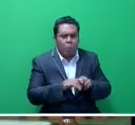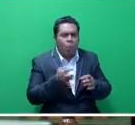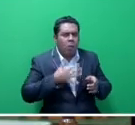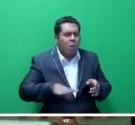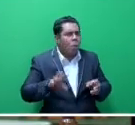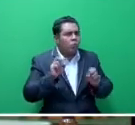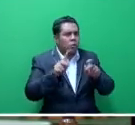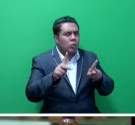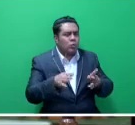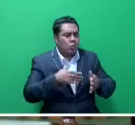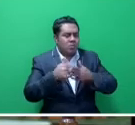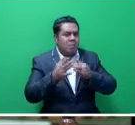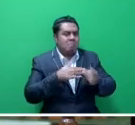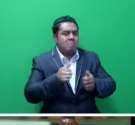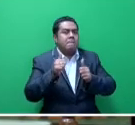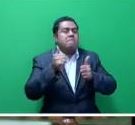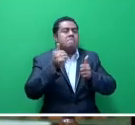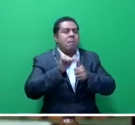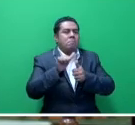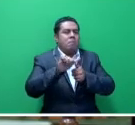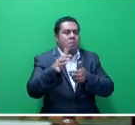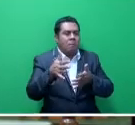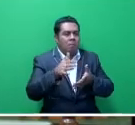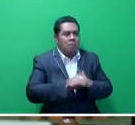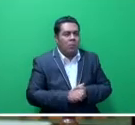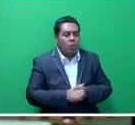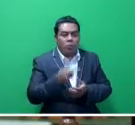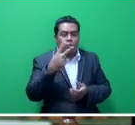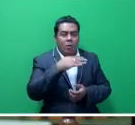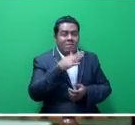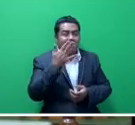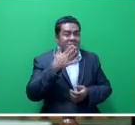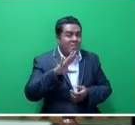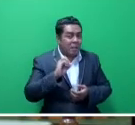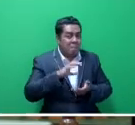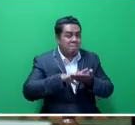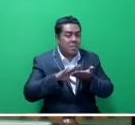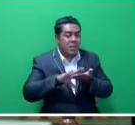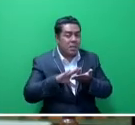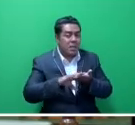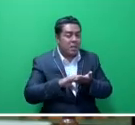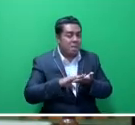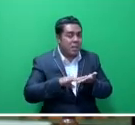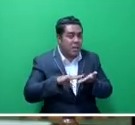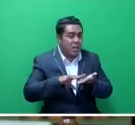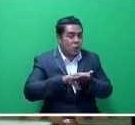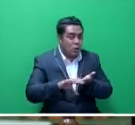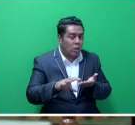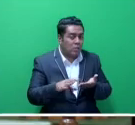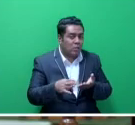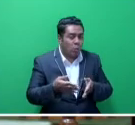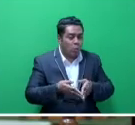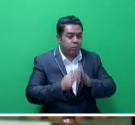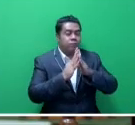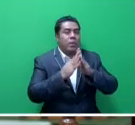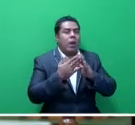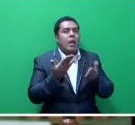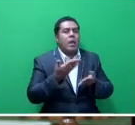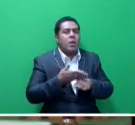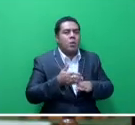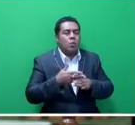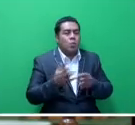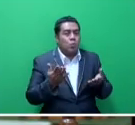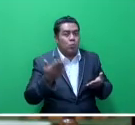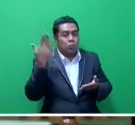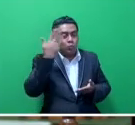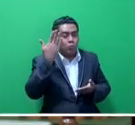We certainly know how to do that. We spent more than $250 million rebuilding resilient schools after TC Winston. Now tasked with